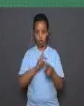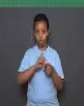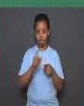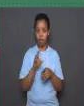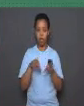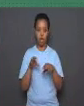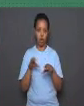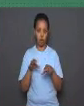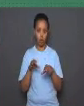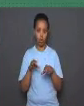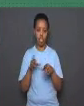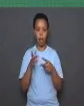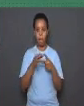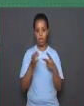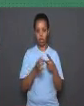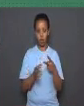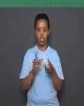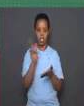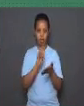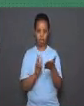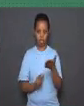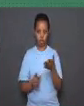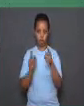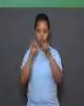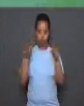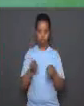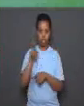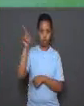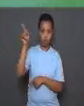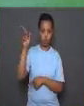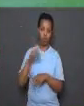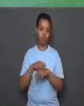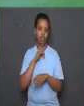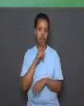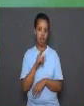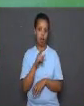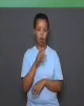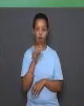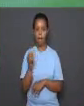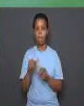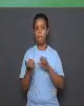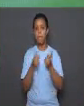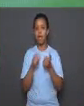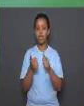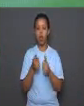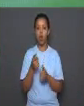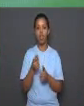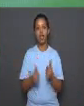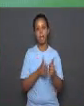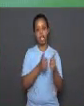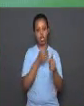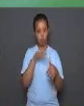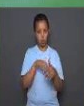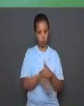the options that will be listed on the screen. Choose which of the following